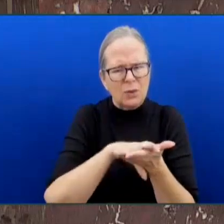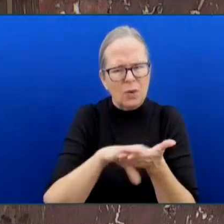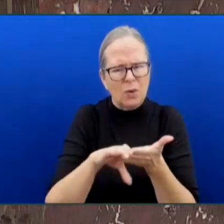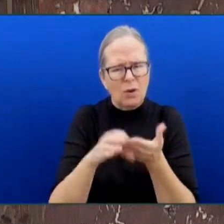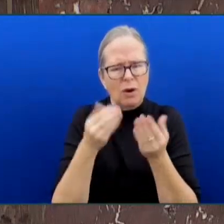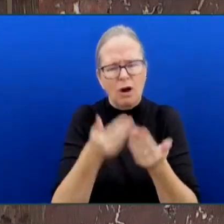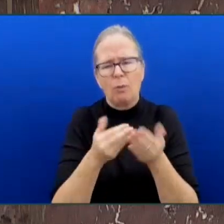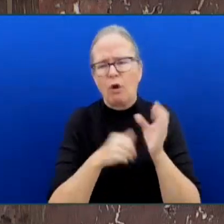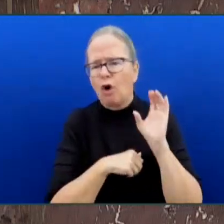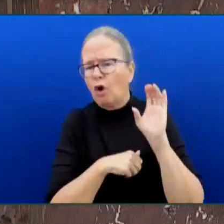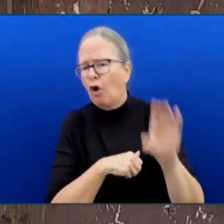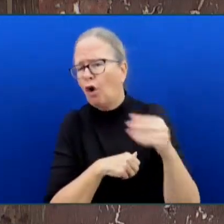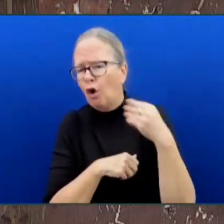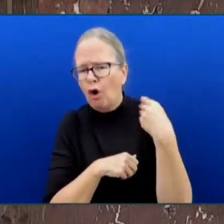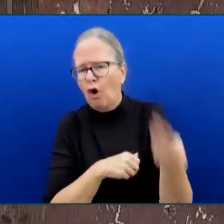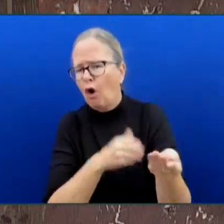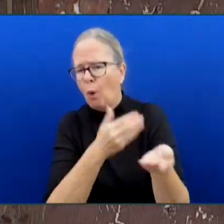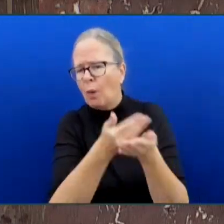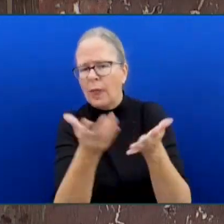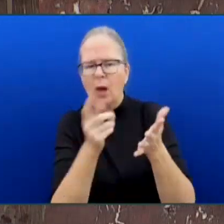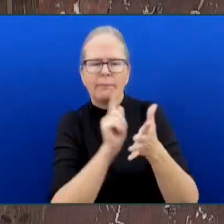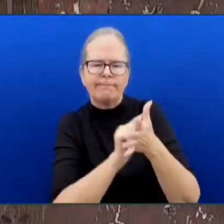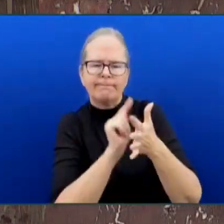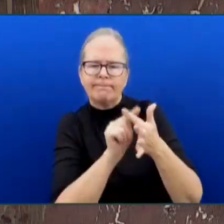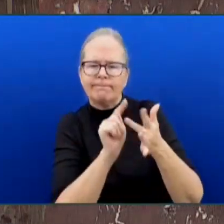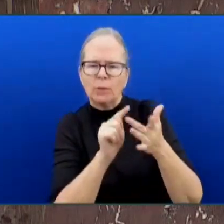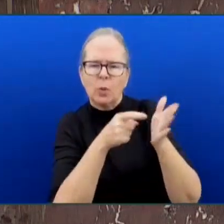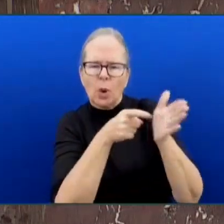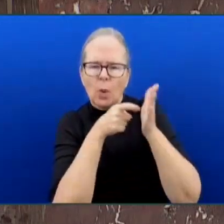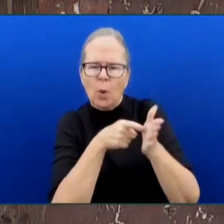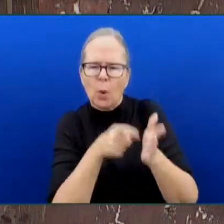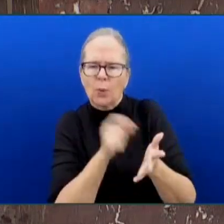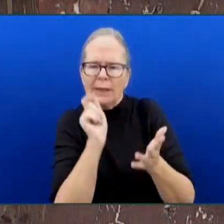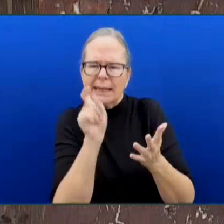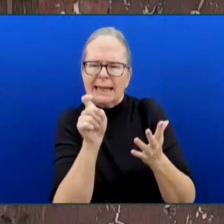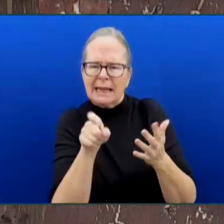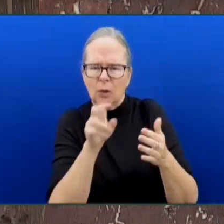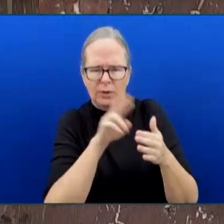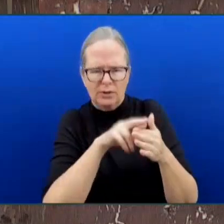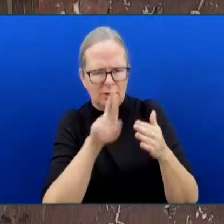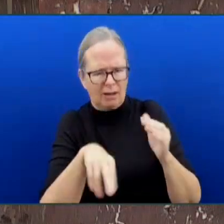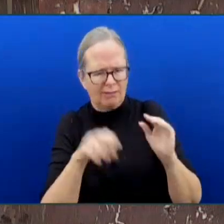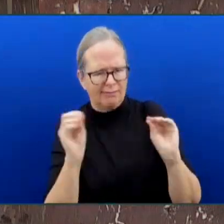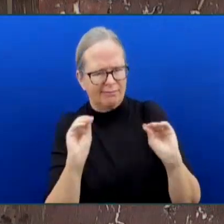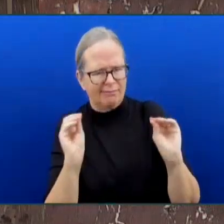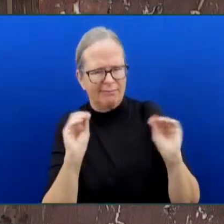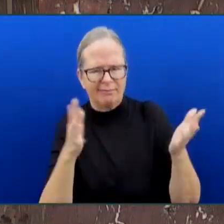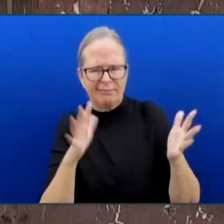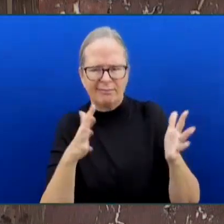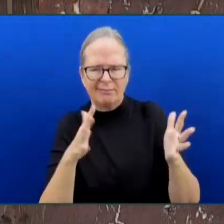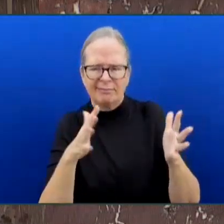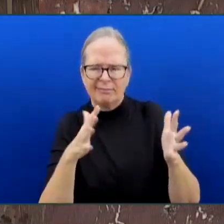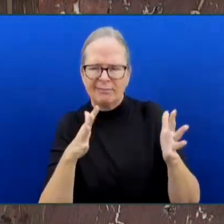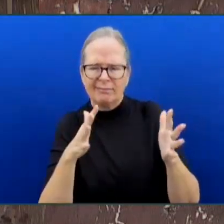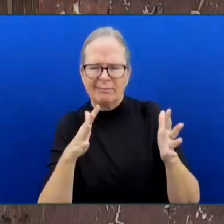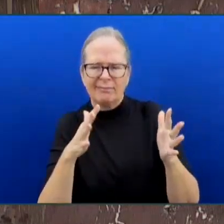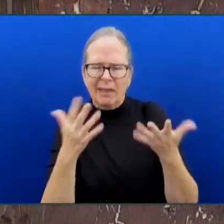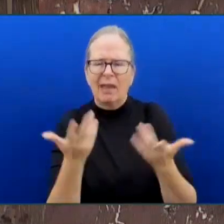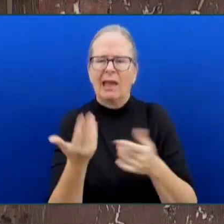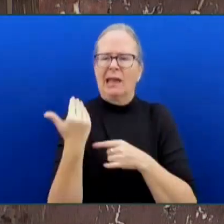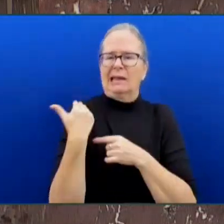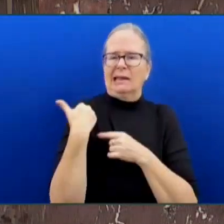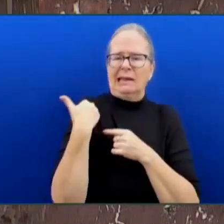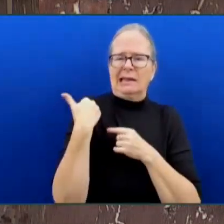is now the BC NDP's new normal. Over the Labor Day weekend, routes were up and down the coast were plagued